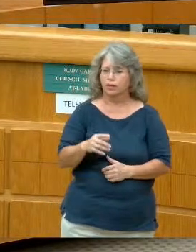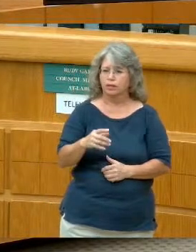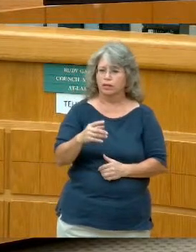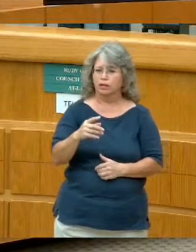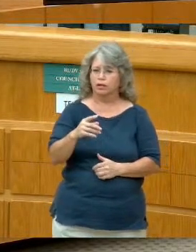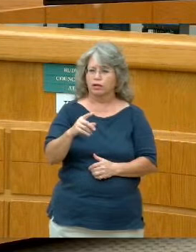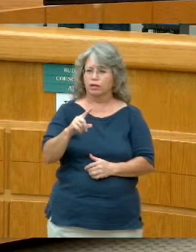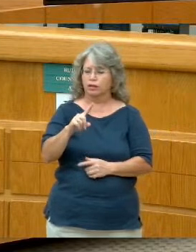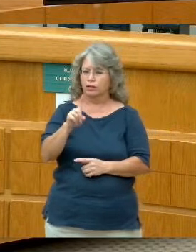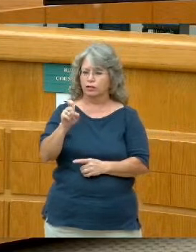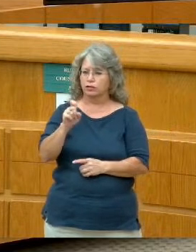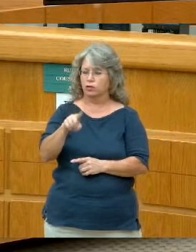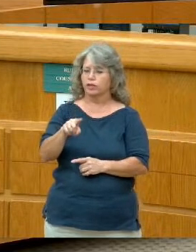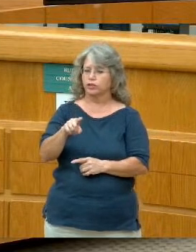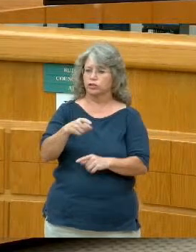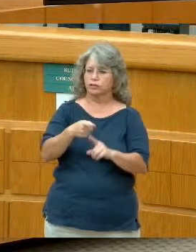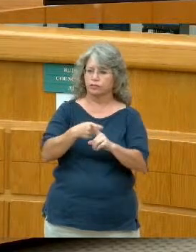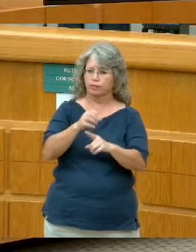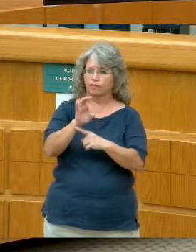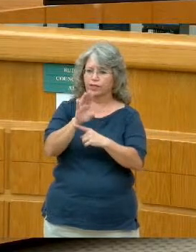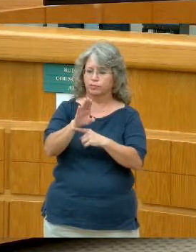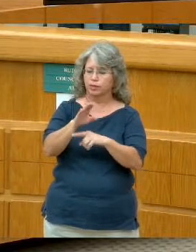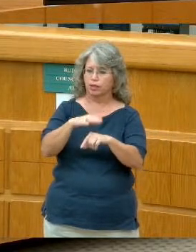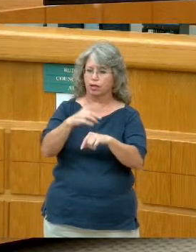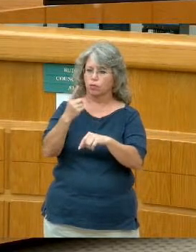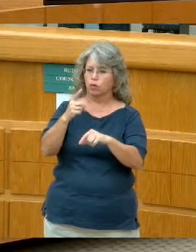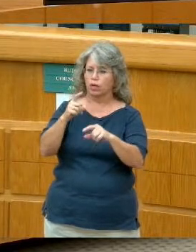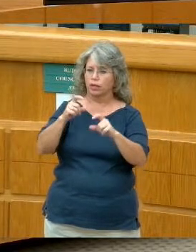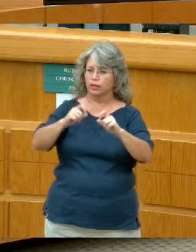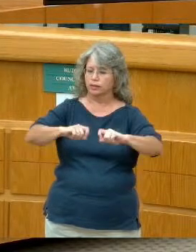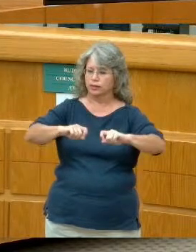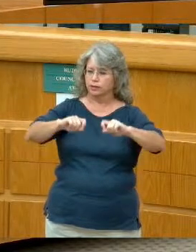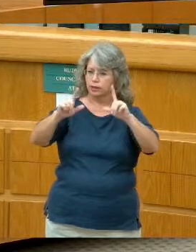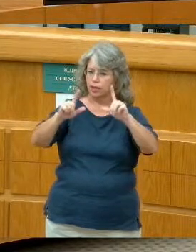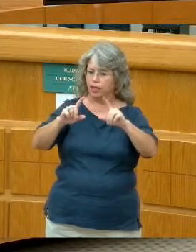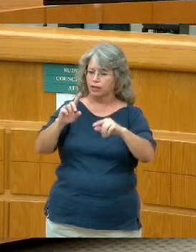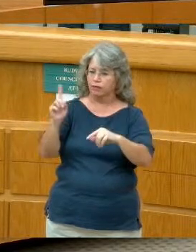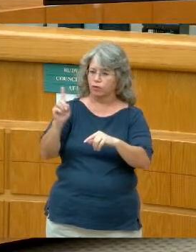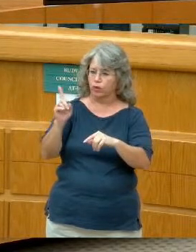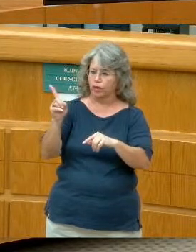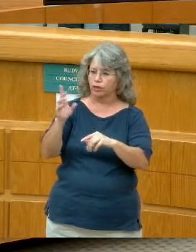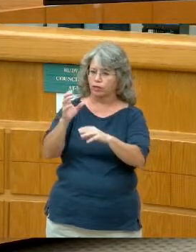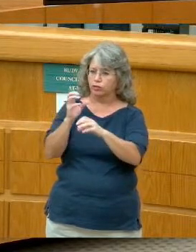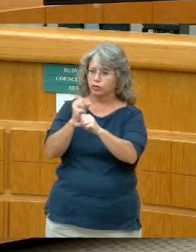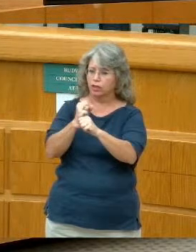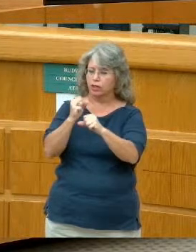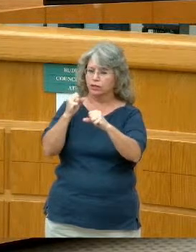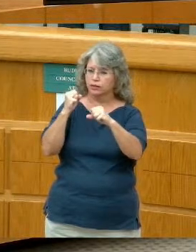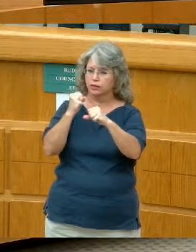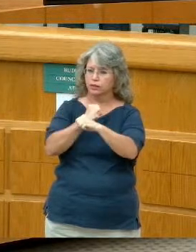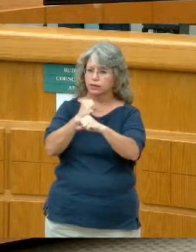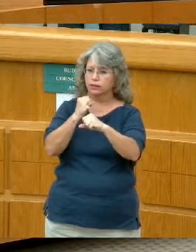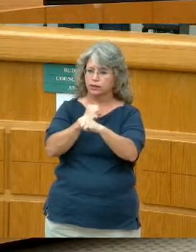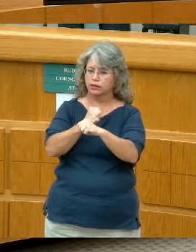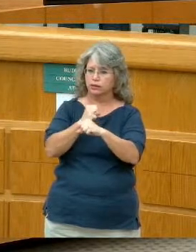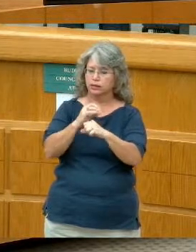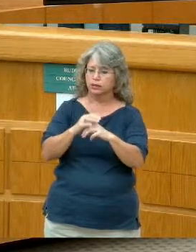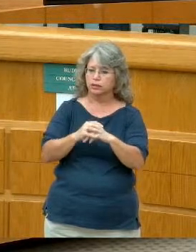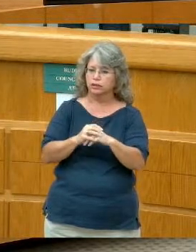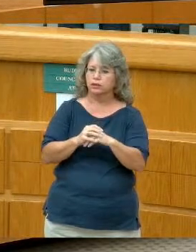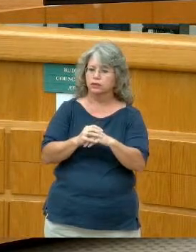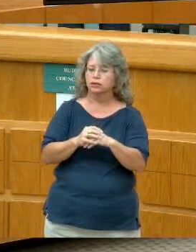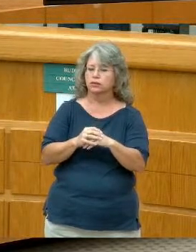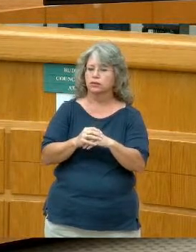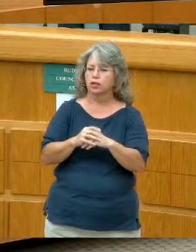There's a question about one of the slides where you got the statistics of